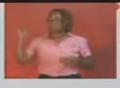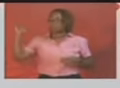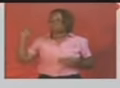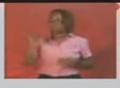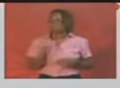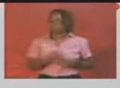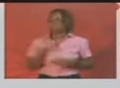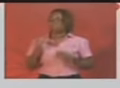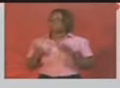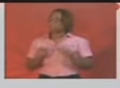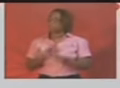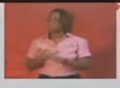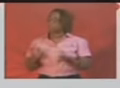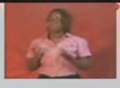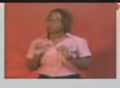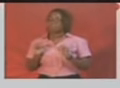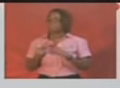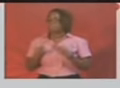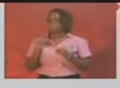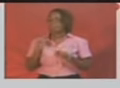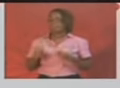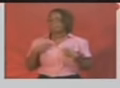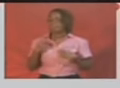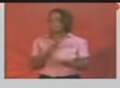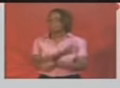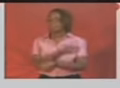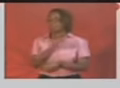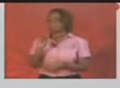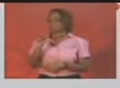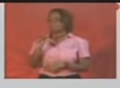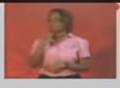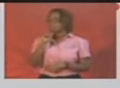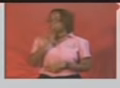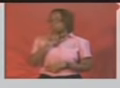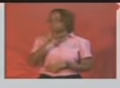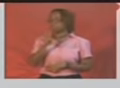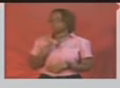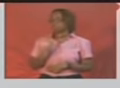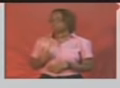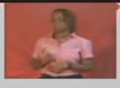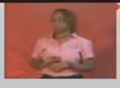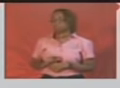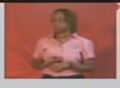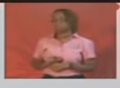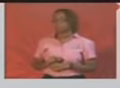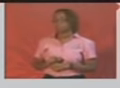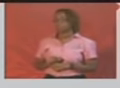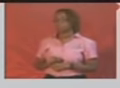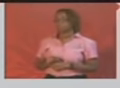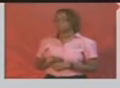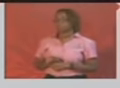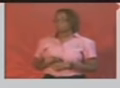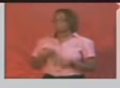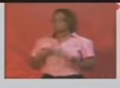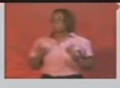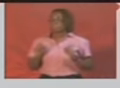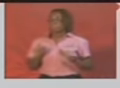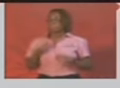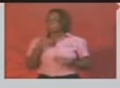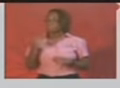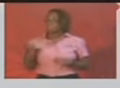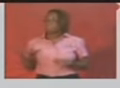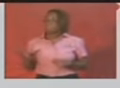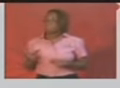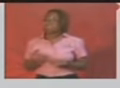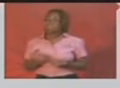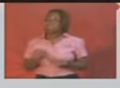and Tobago at this point in time. And again, the other bits of it in terms of providing vaccines are